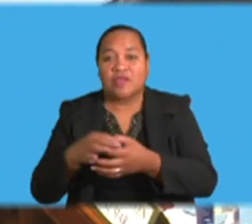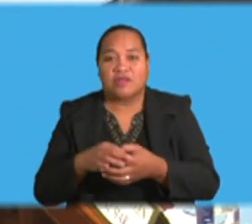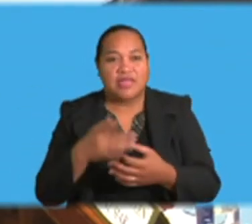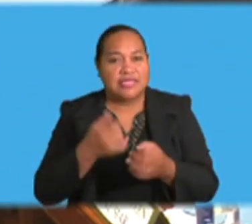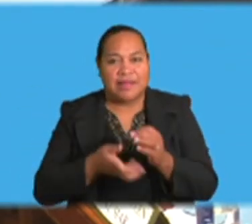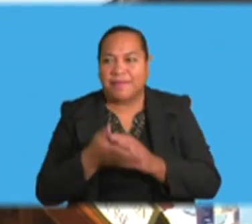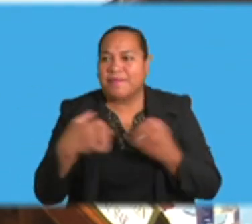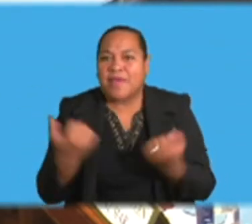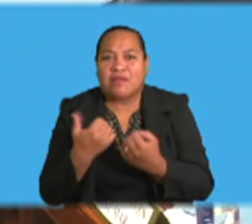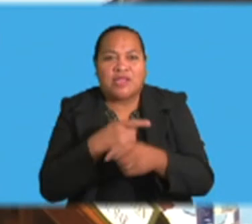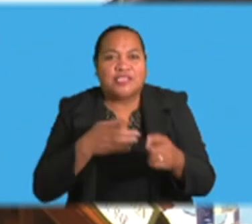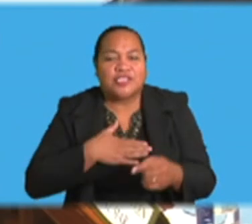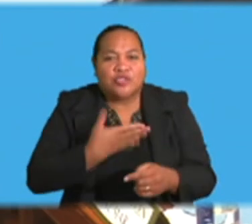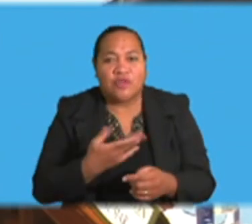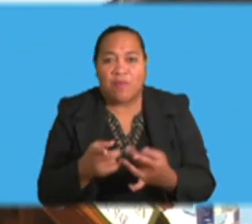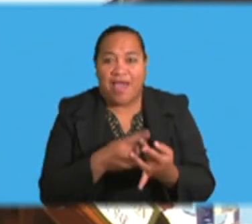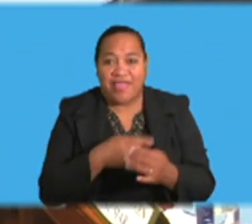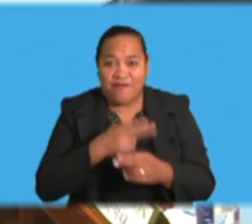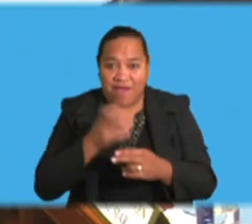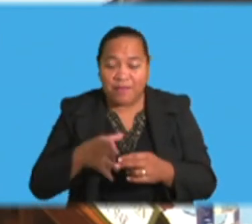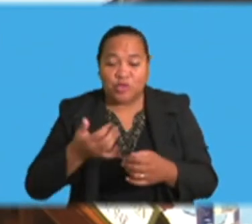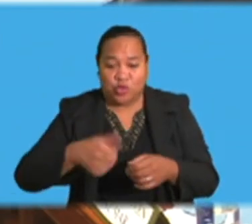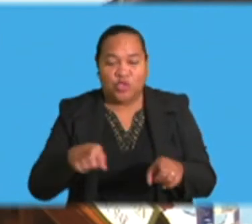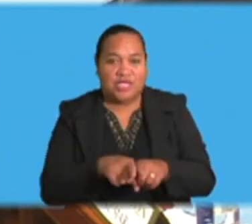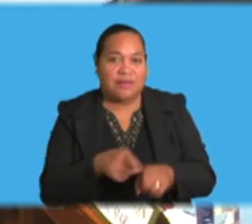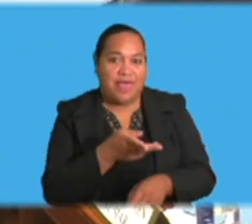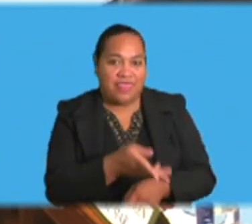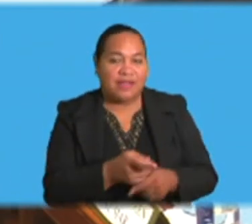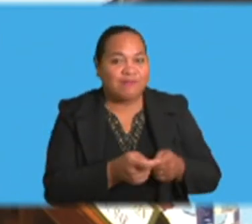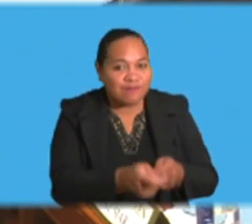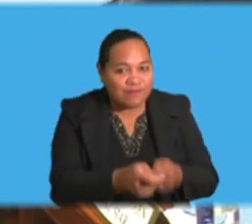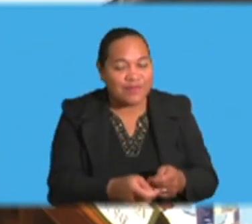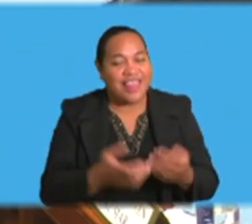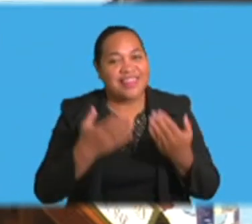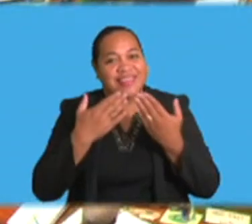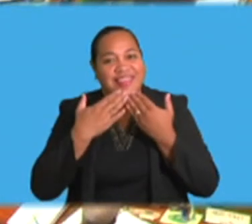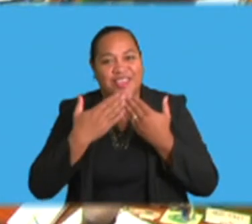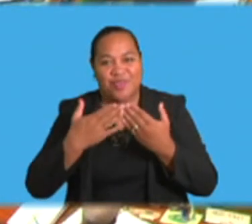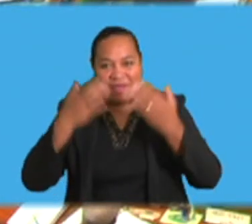other farmers to access and use this method. Thank you, Madam Speaker.